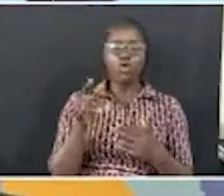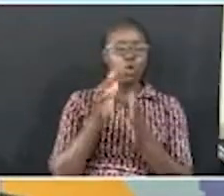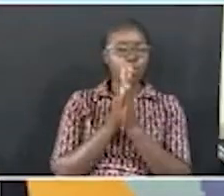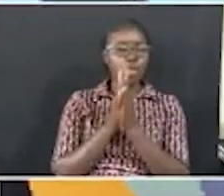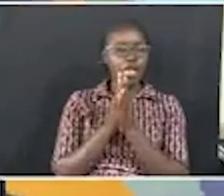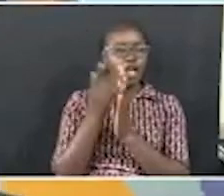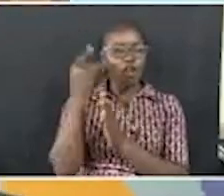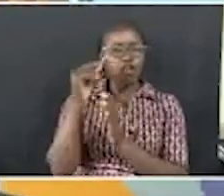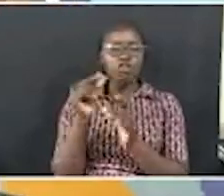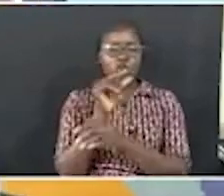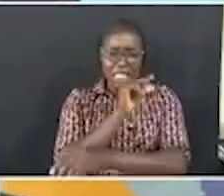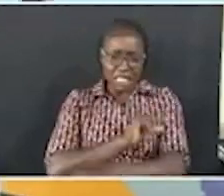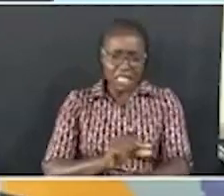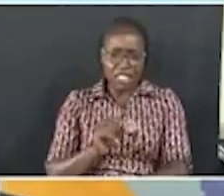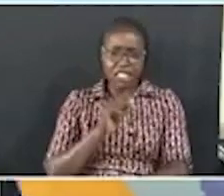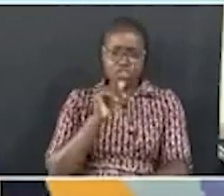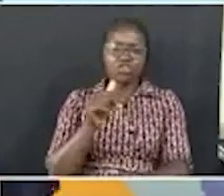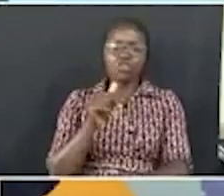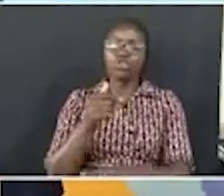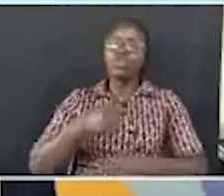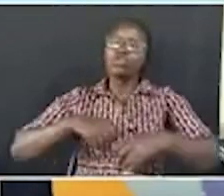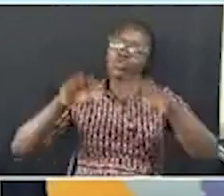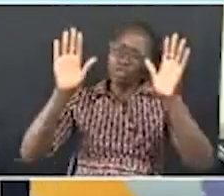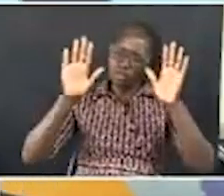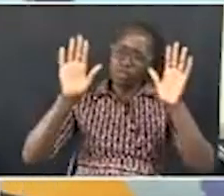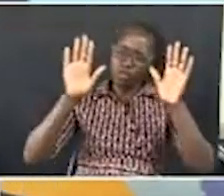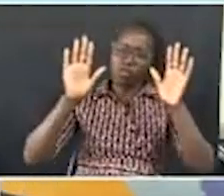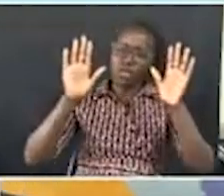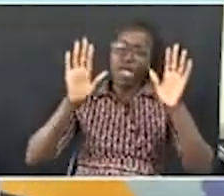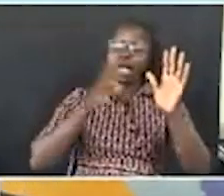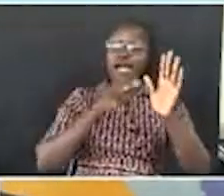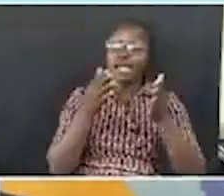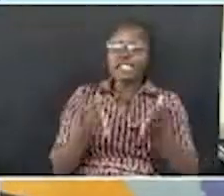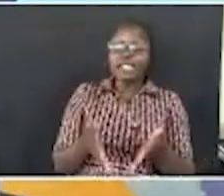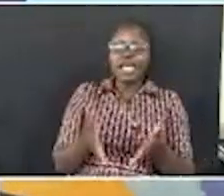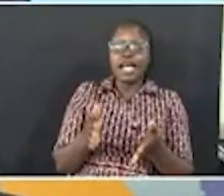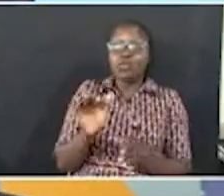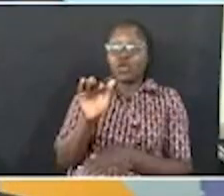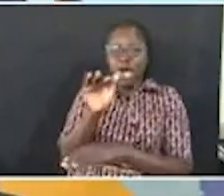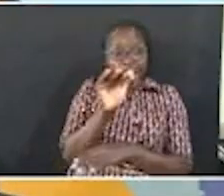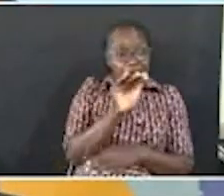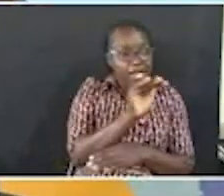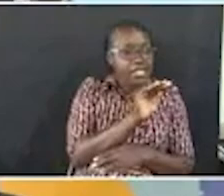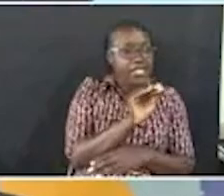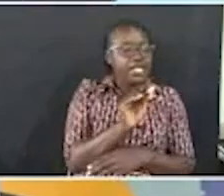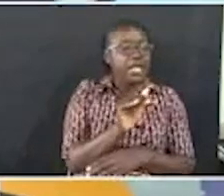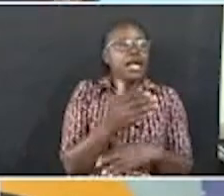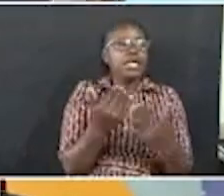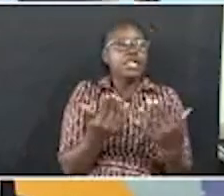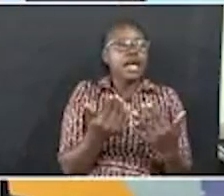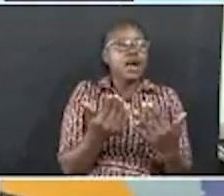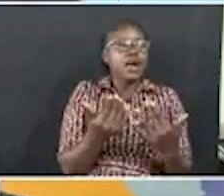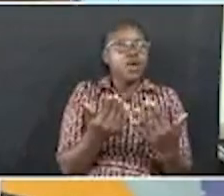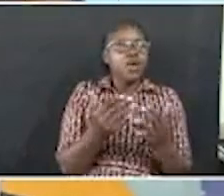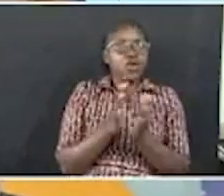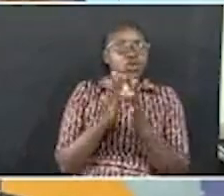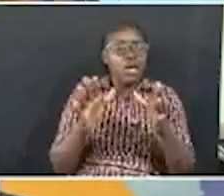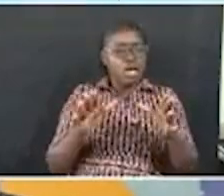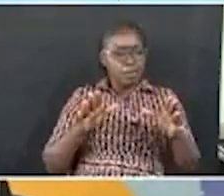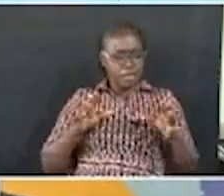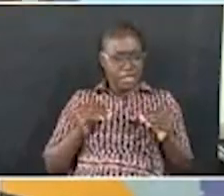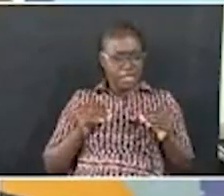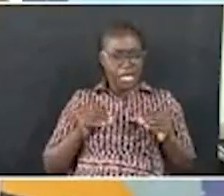pray for grace not to give up? I am here to ask you. Now, do you now